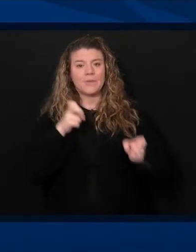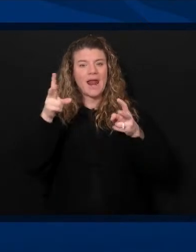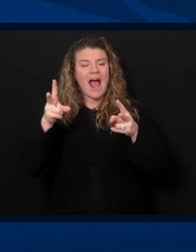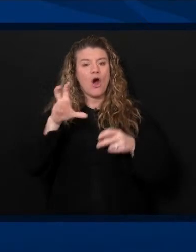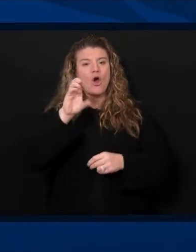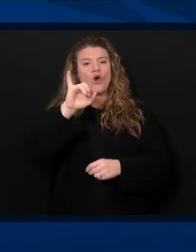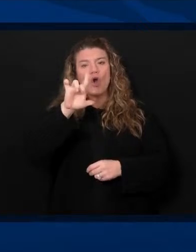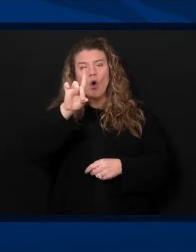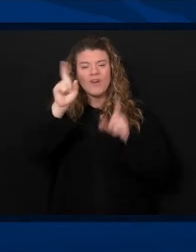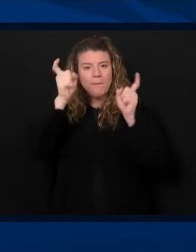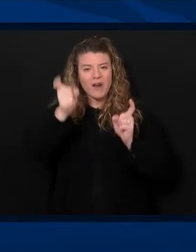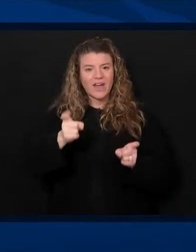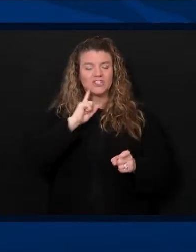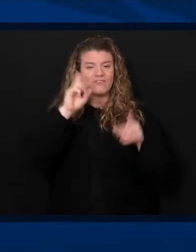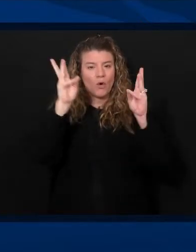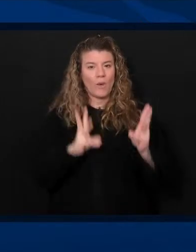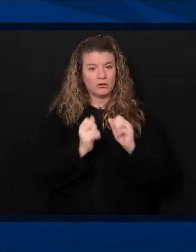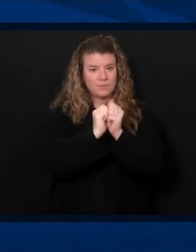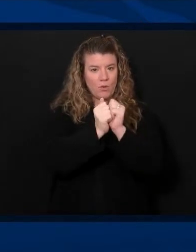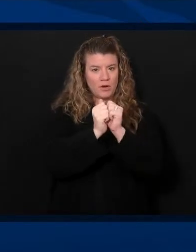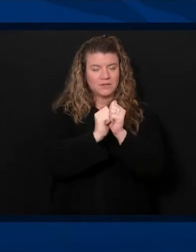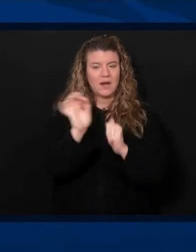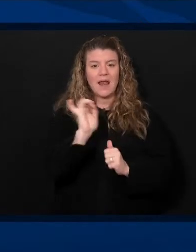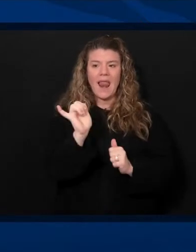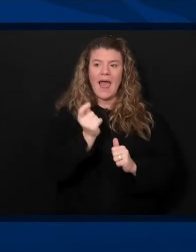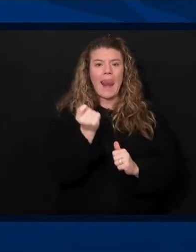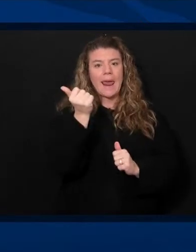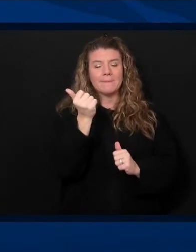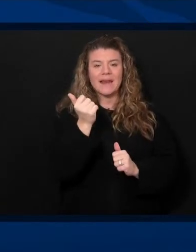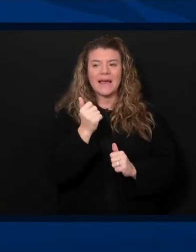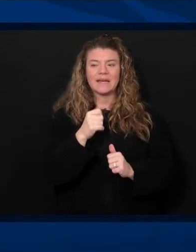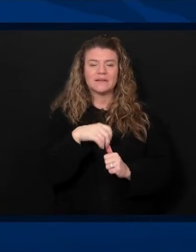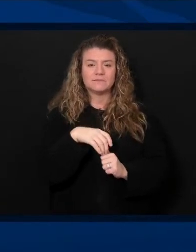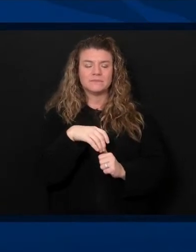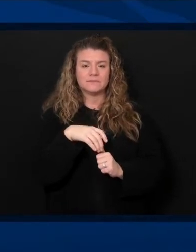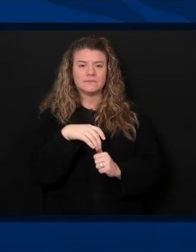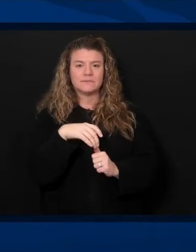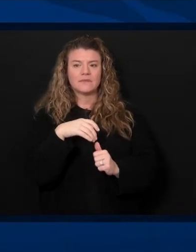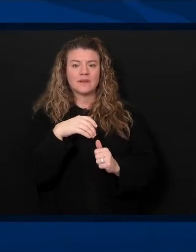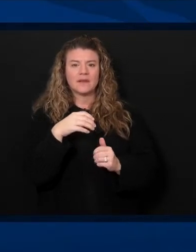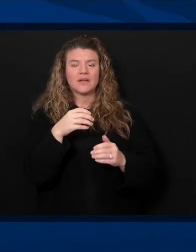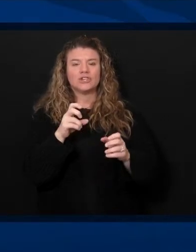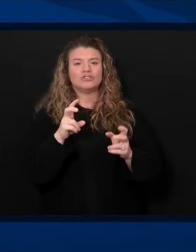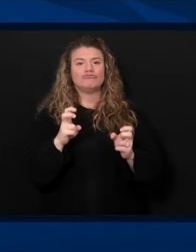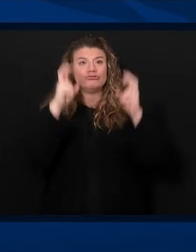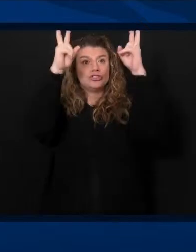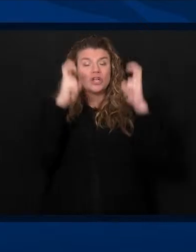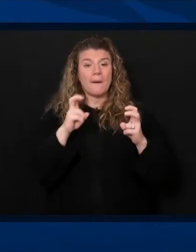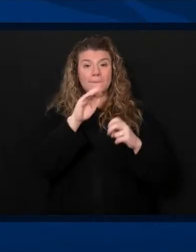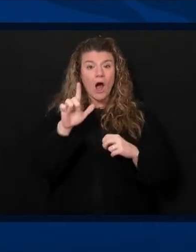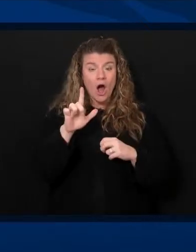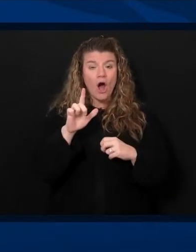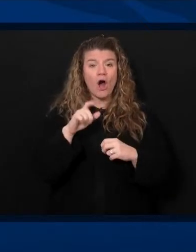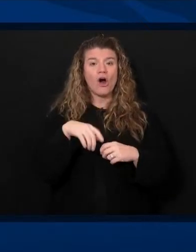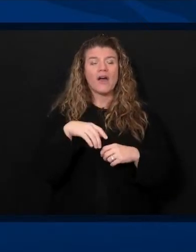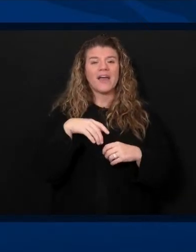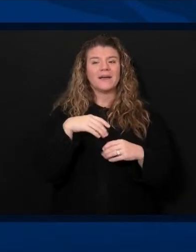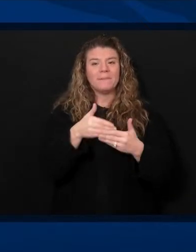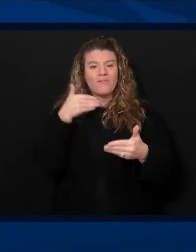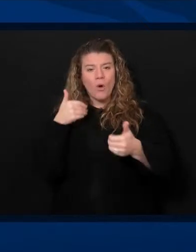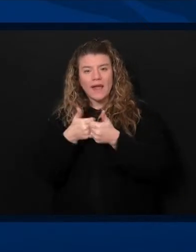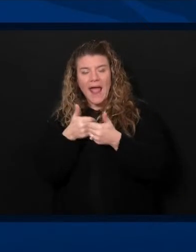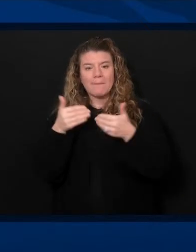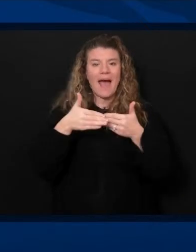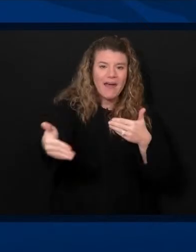modifications for winter sports, things like eliminating jump balls, post-game handshakes. Now that all the counties are back